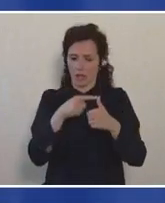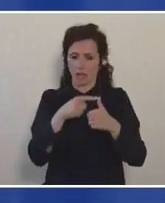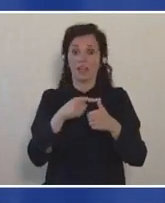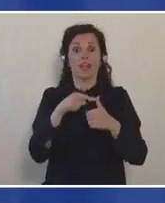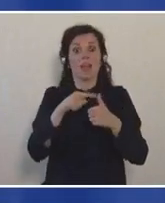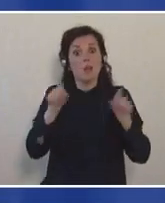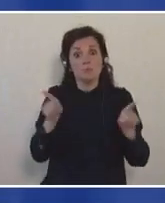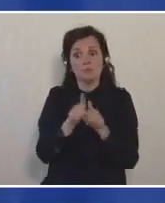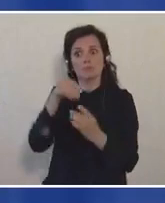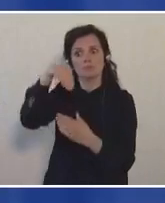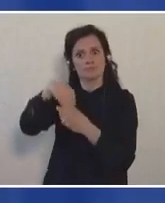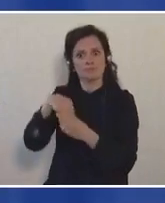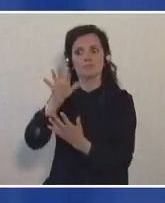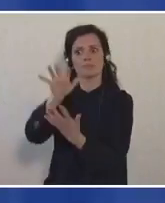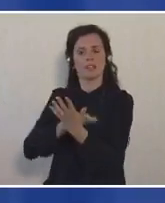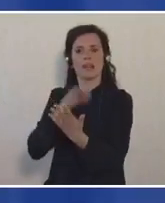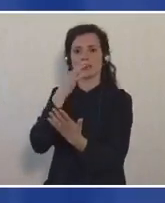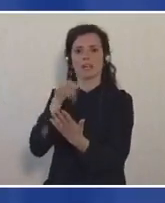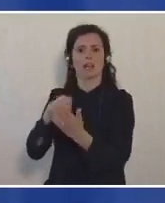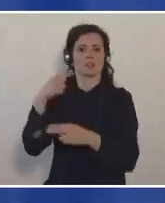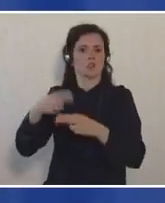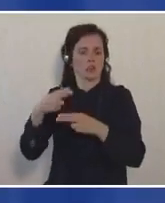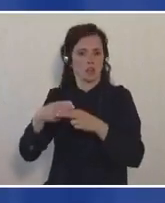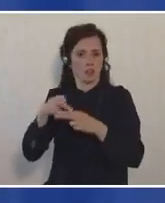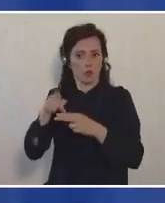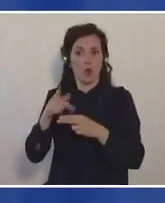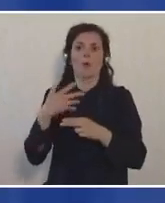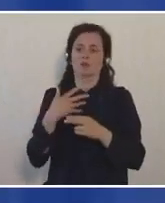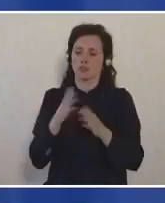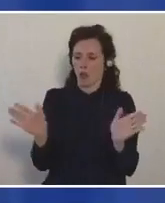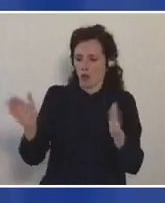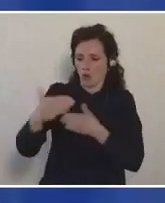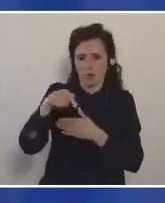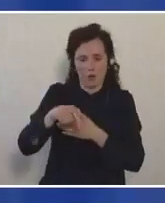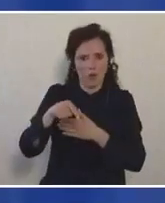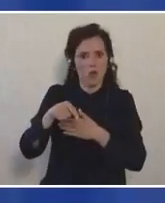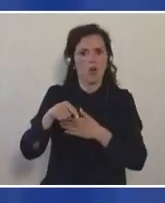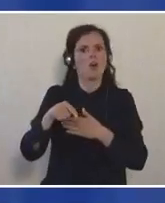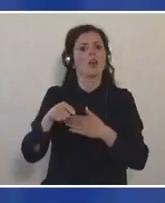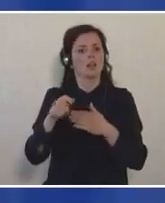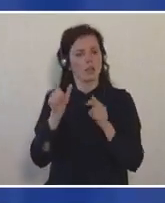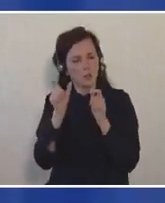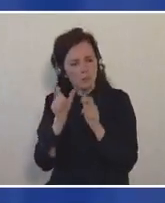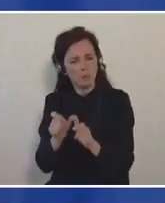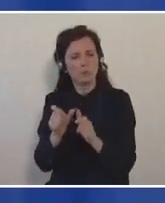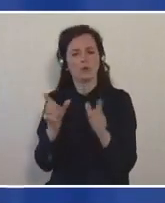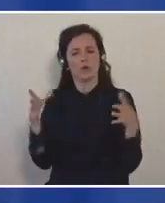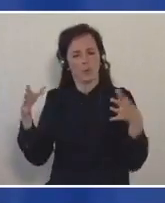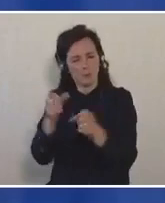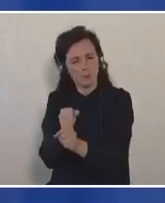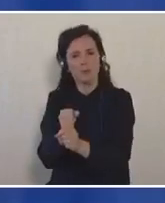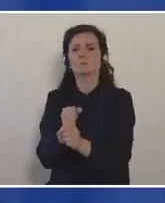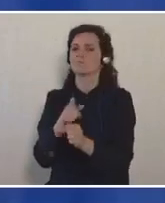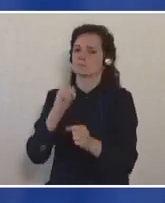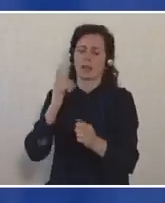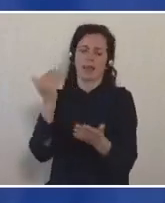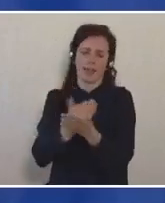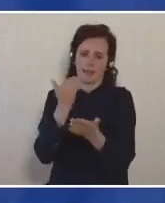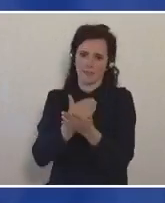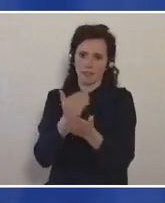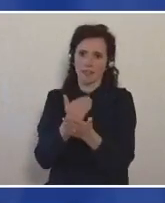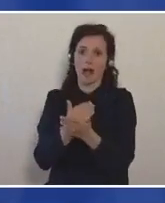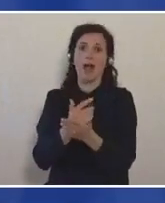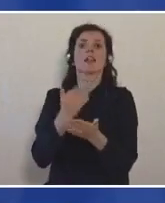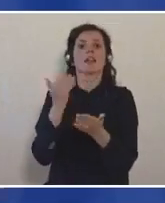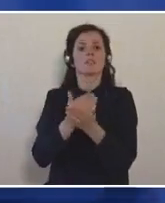be avoided and that we need open supply chains. Very important. But the point